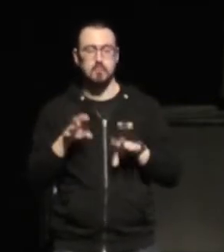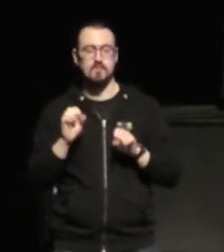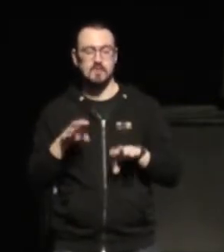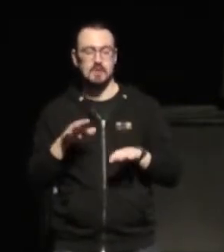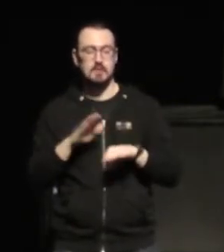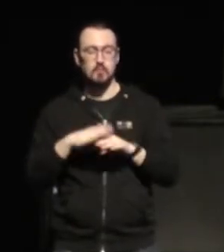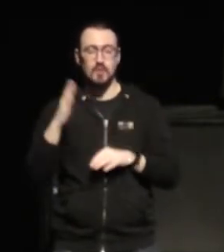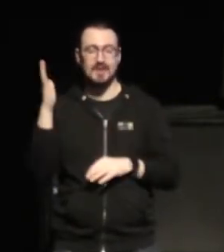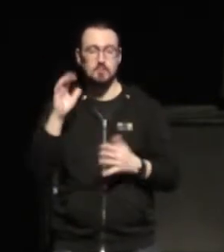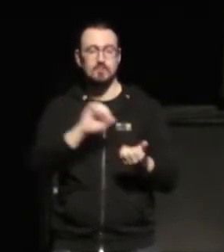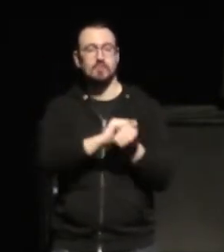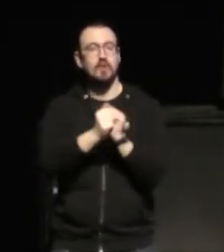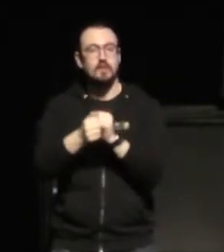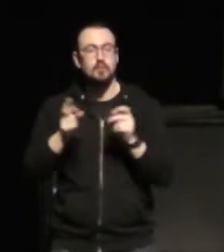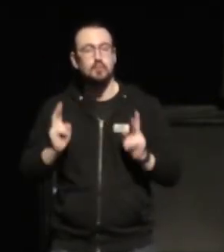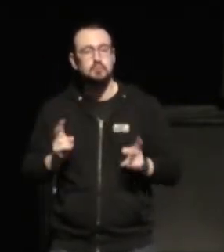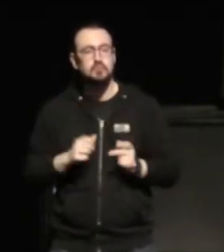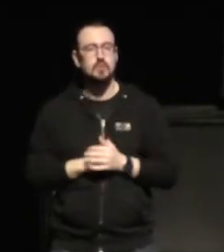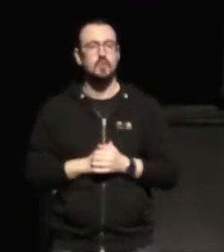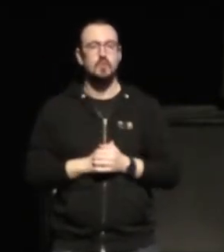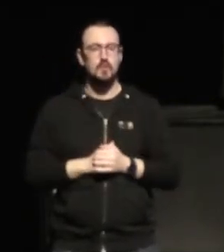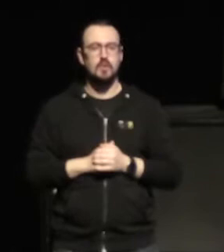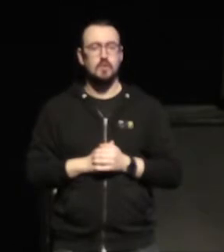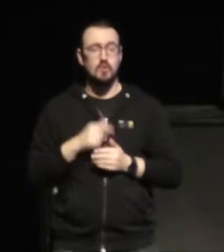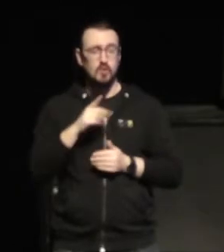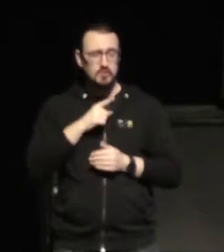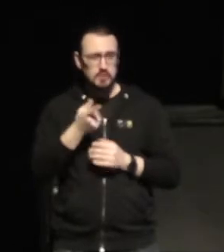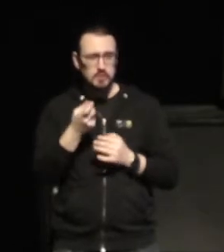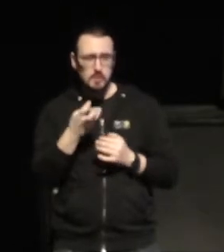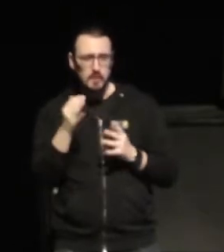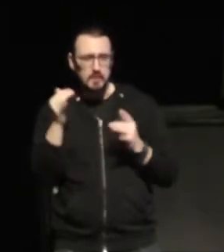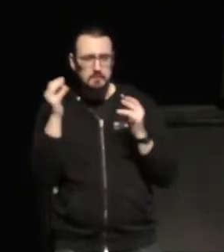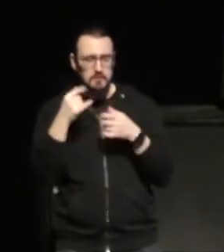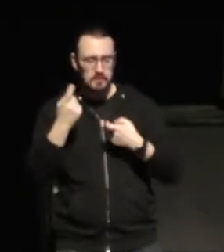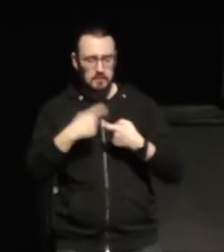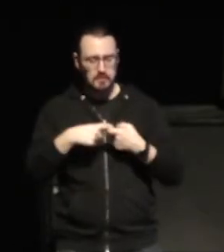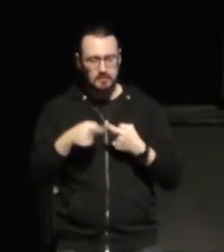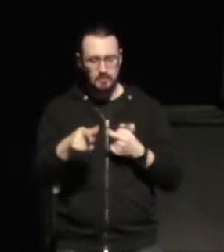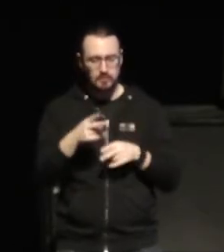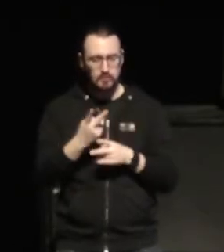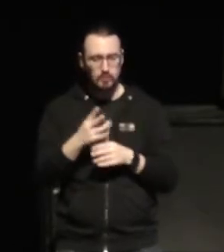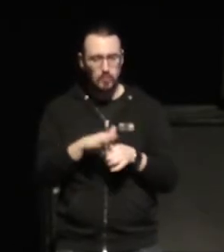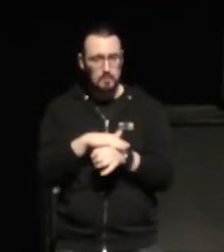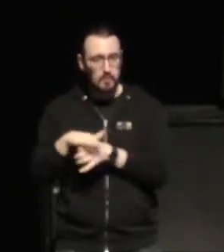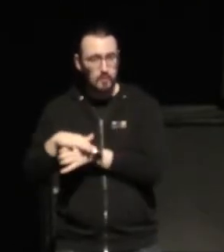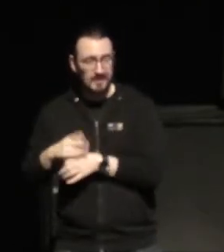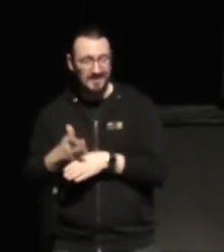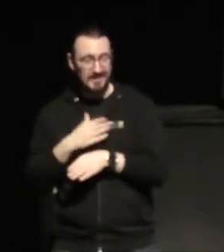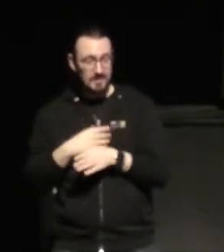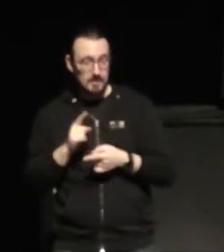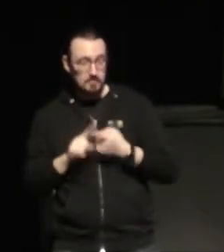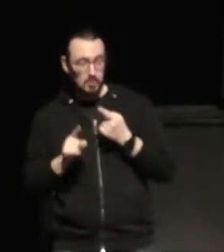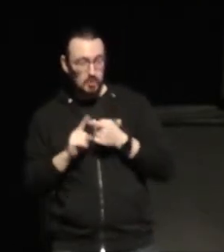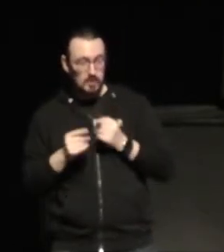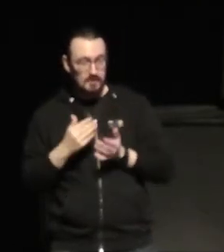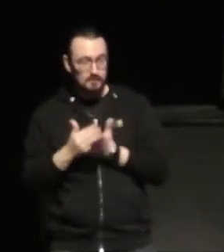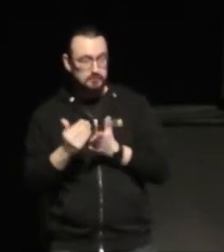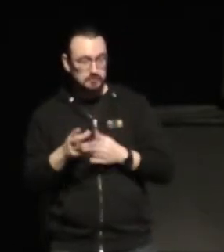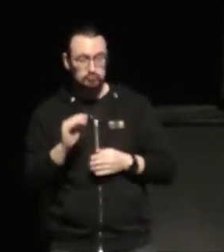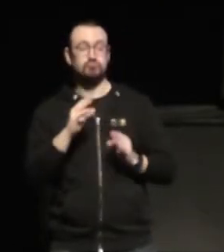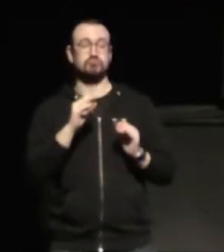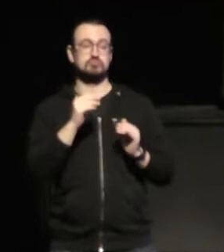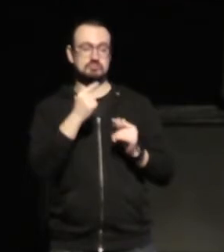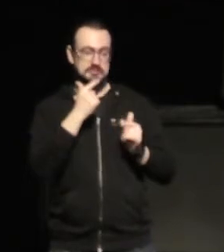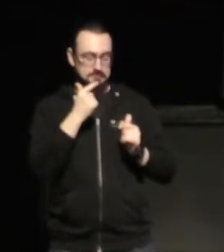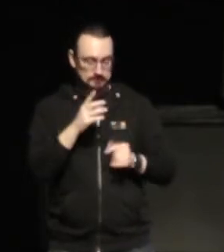of climate change. Do you have any reflections on those two areas a little bit before we... Yes, I do. Thank you